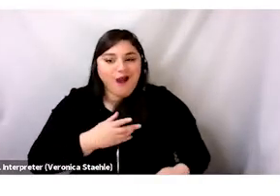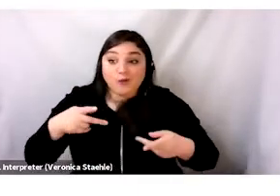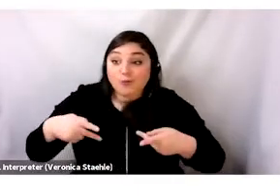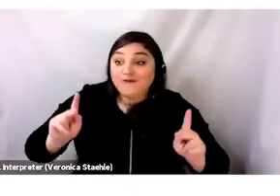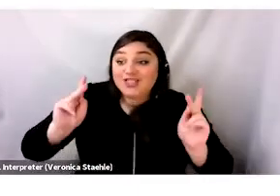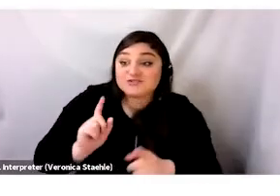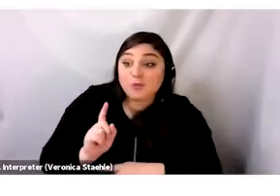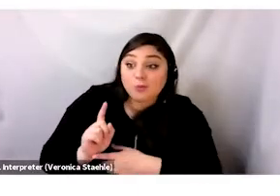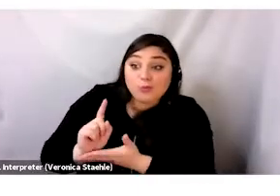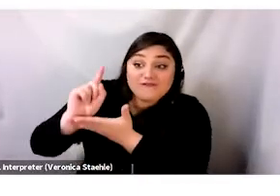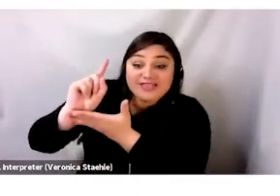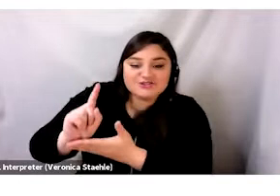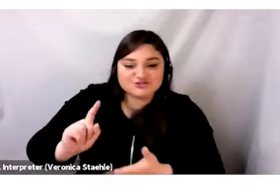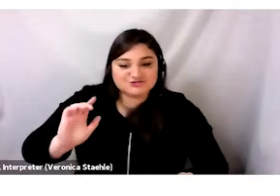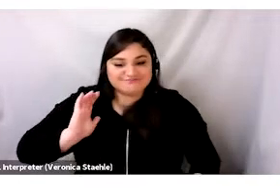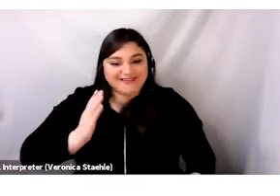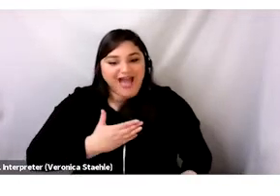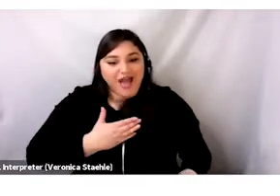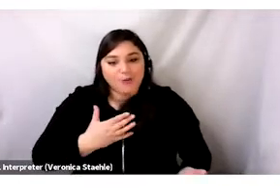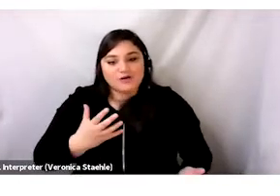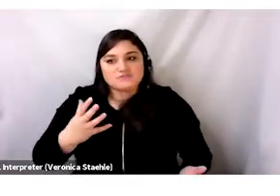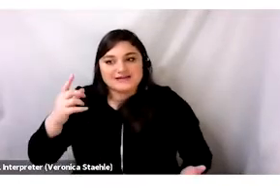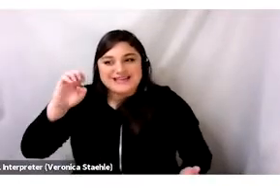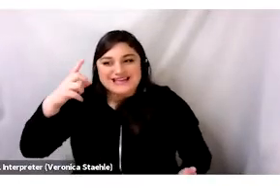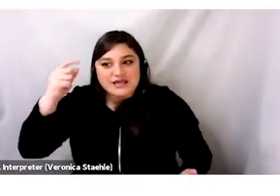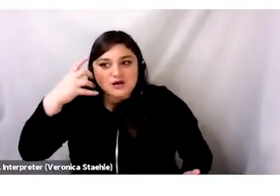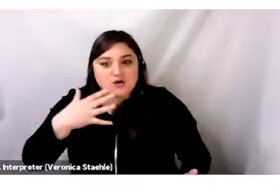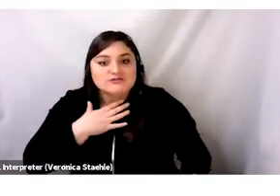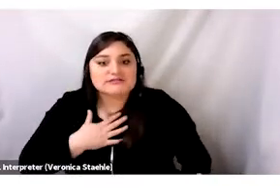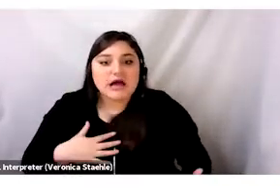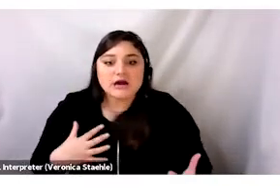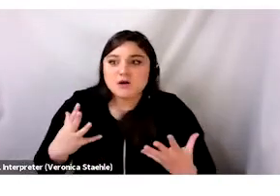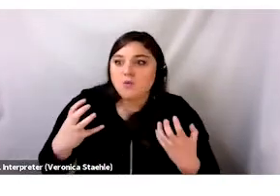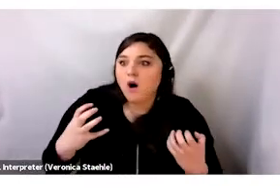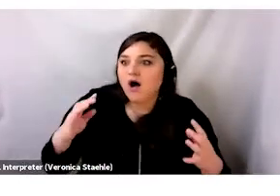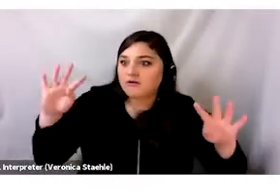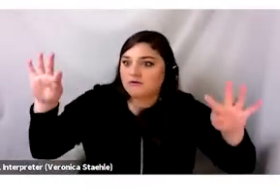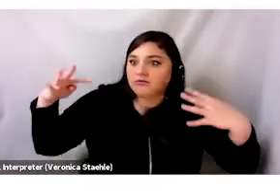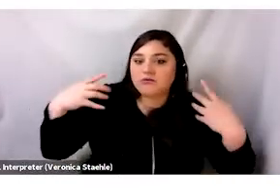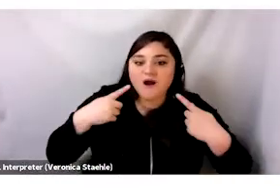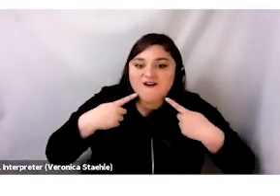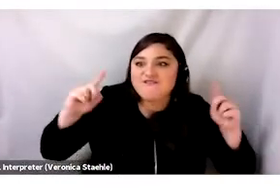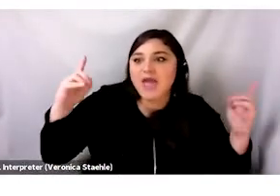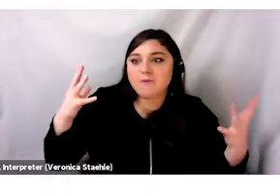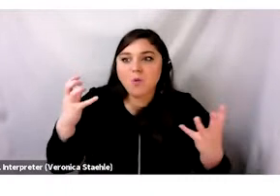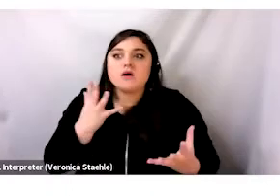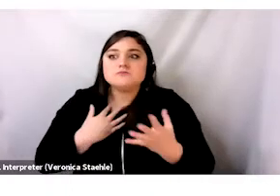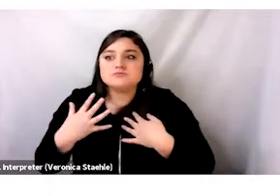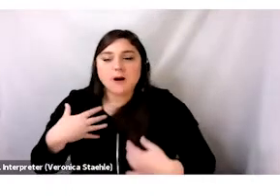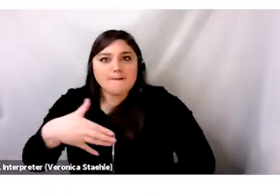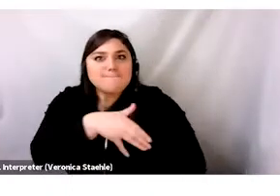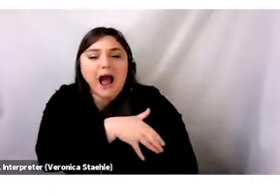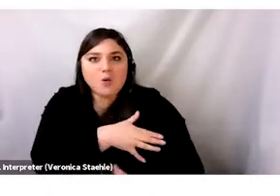power. And because of that, we have to really take care in how we move through the world